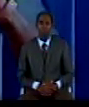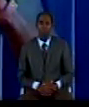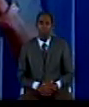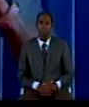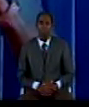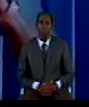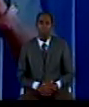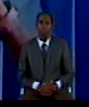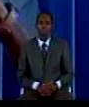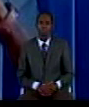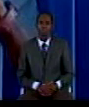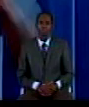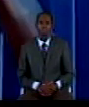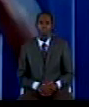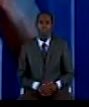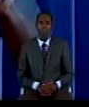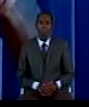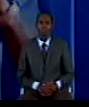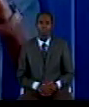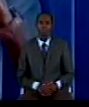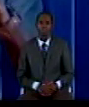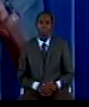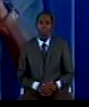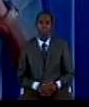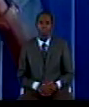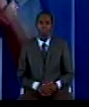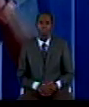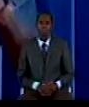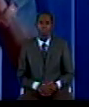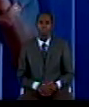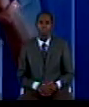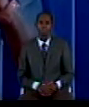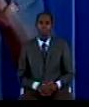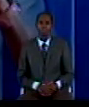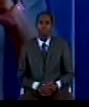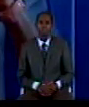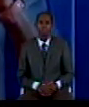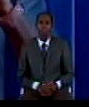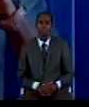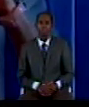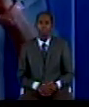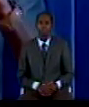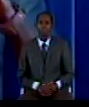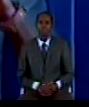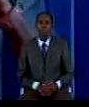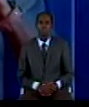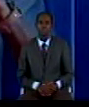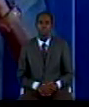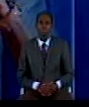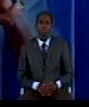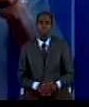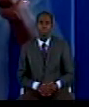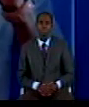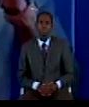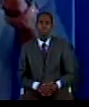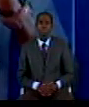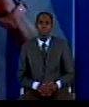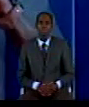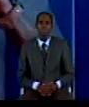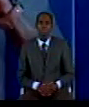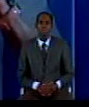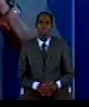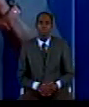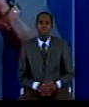ba ka ci gaba da addu'a in Allah ya da za ka samu sauki baba ya dage yana addu'a ya dage yana addu'a har aka gama